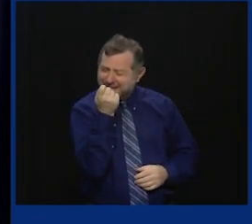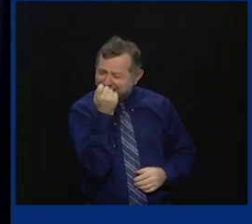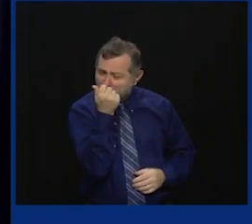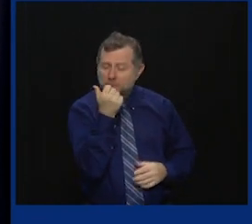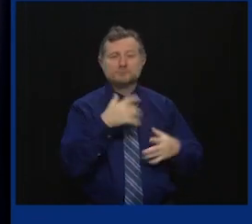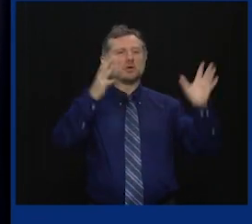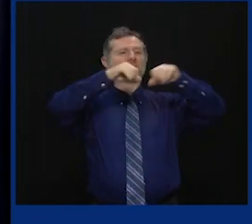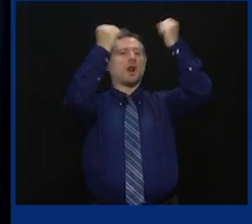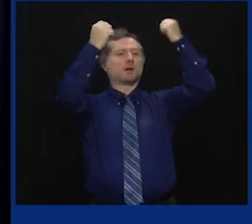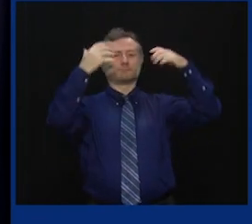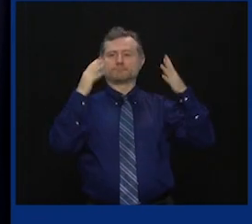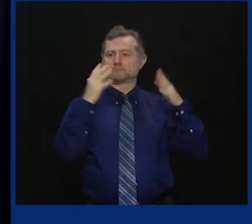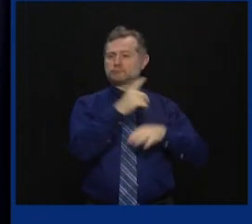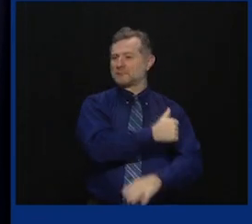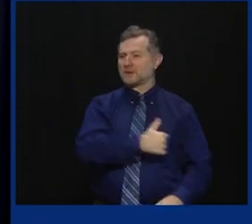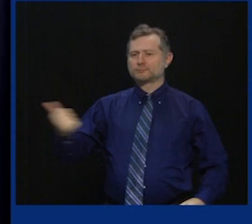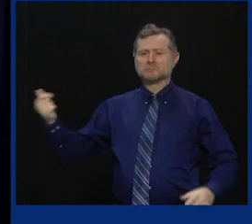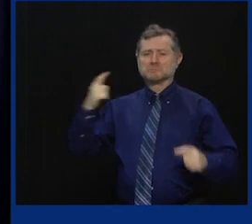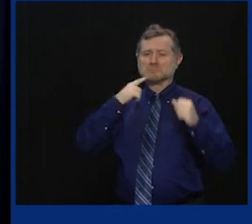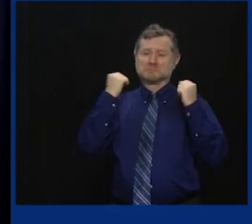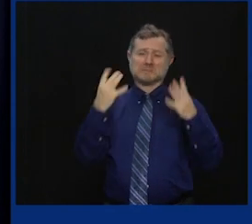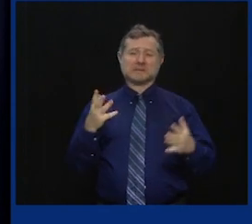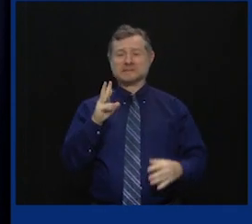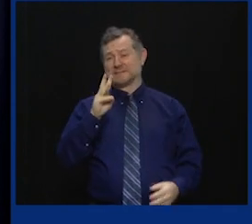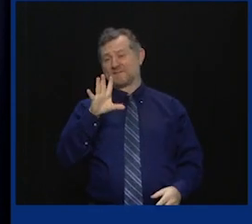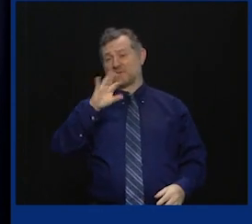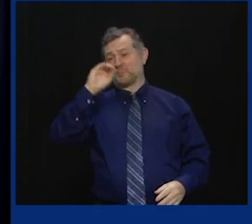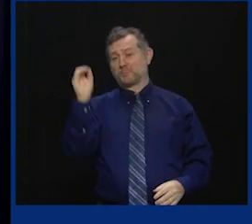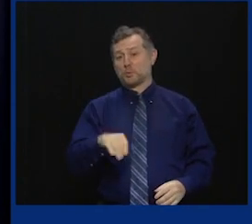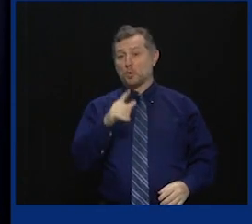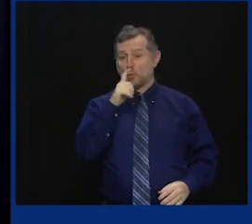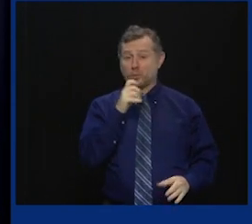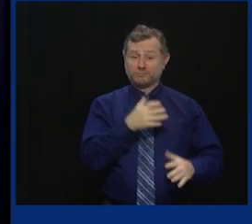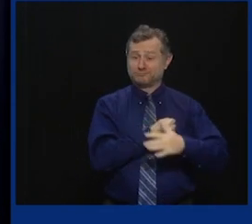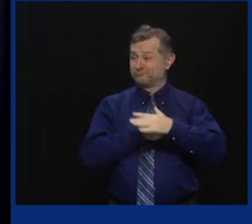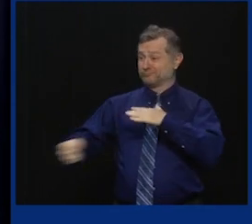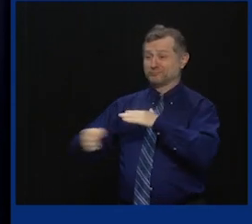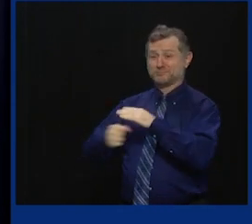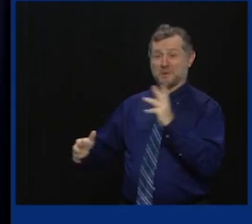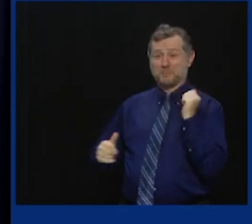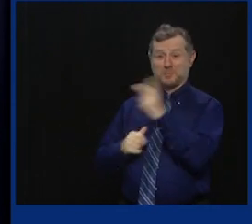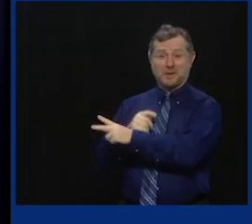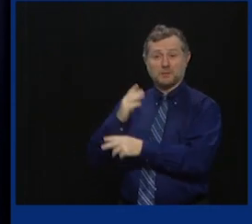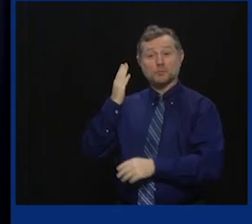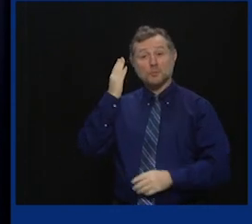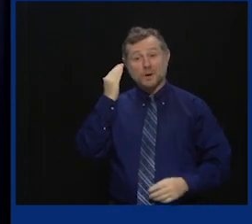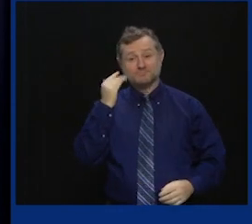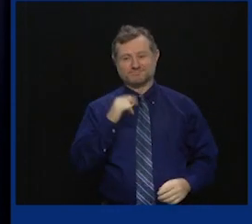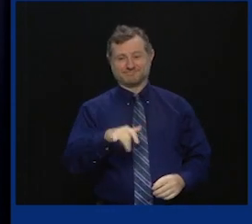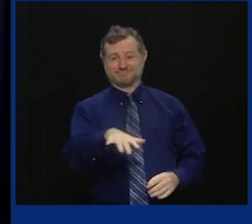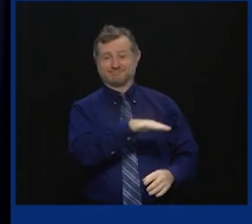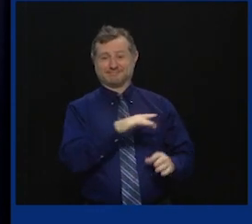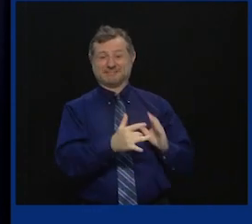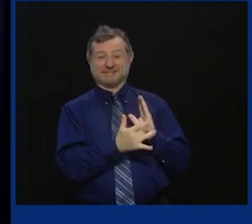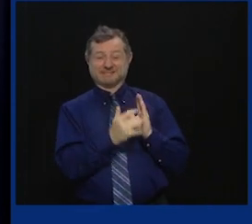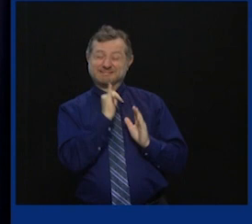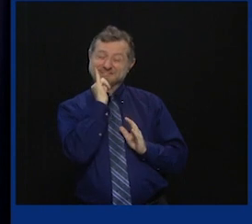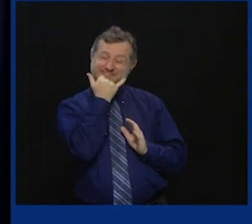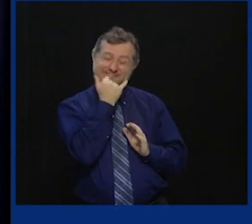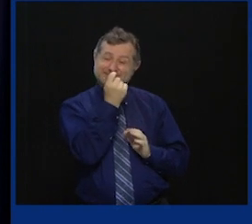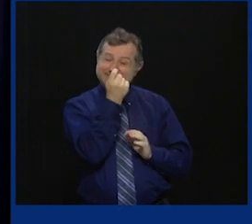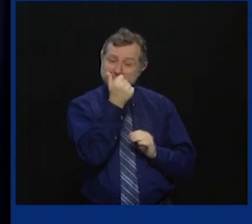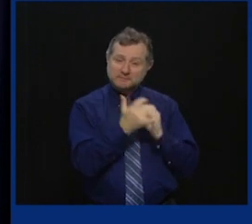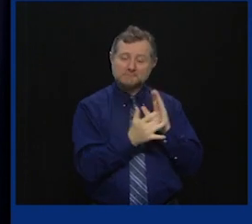who've been returned on parole violations were for these technical violations. So it doesn't make us any safer. These people